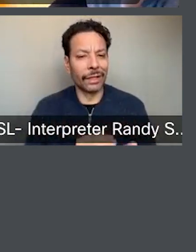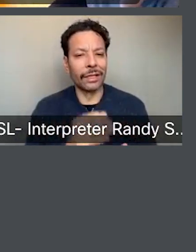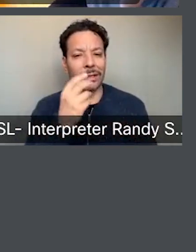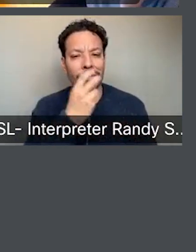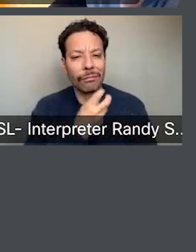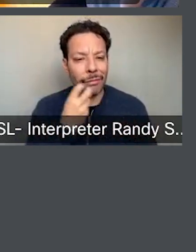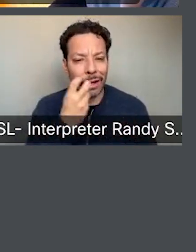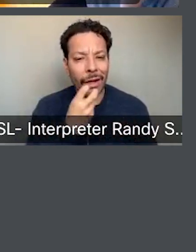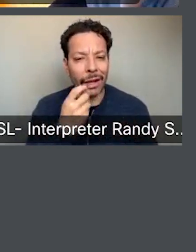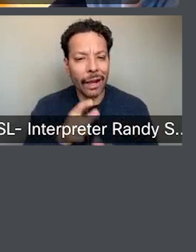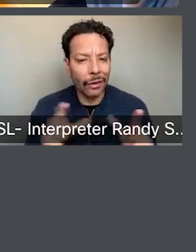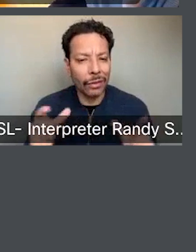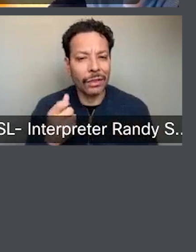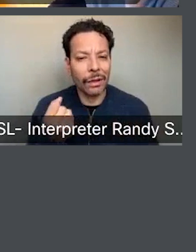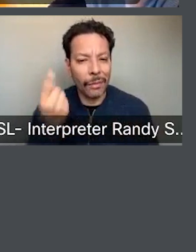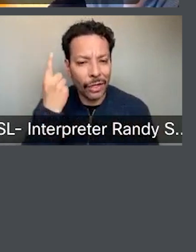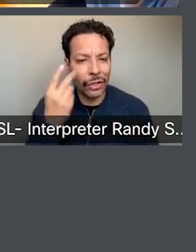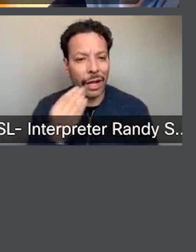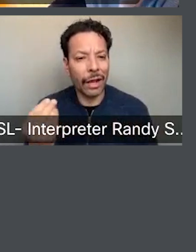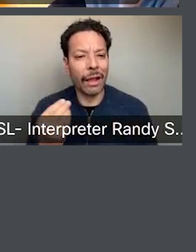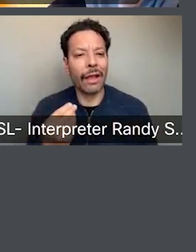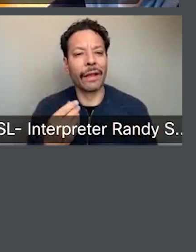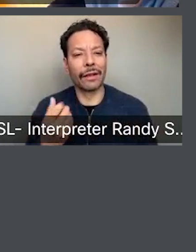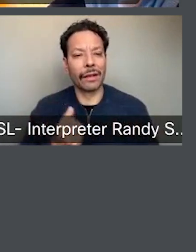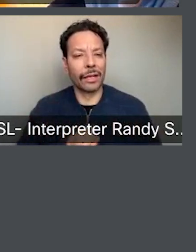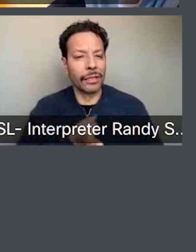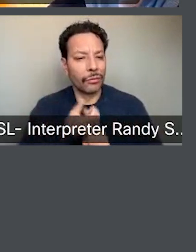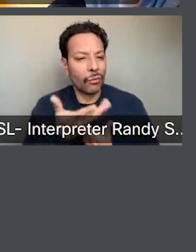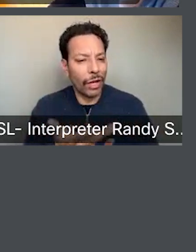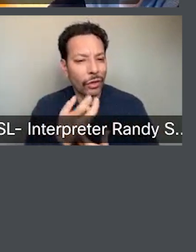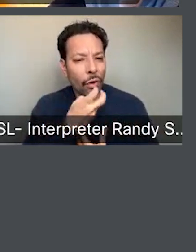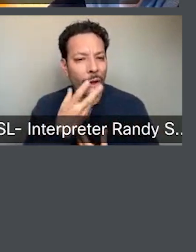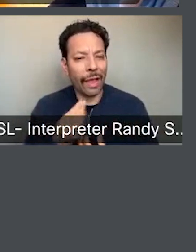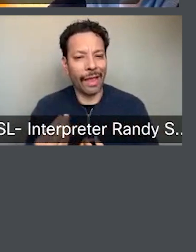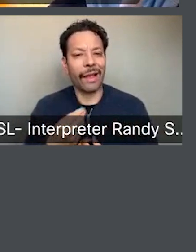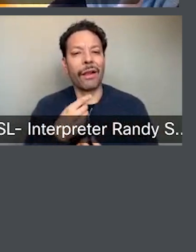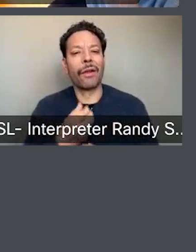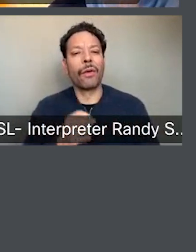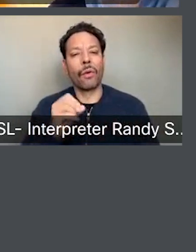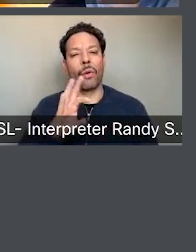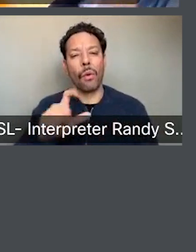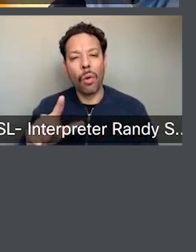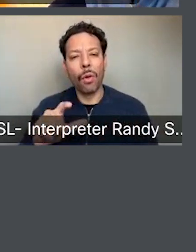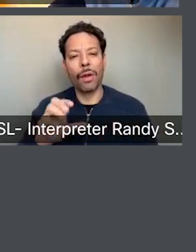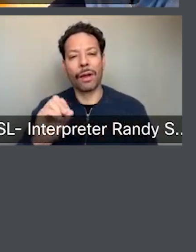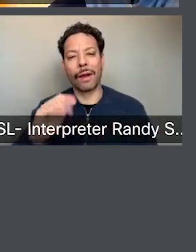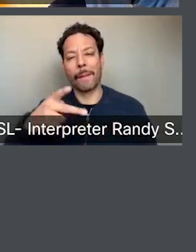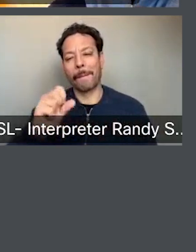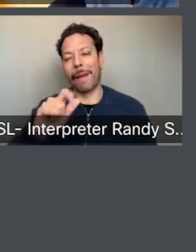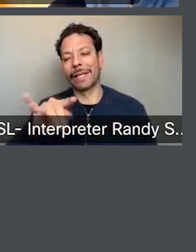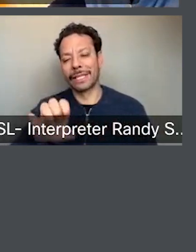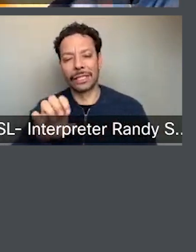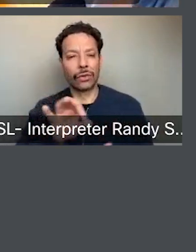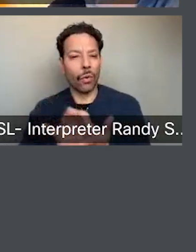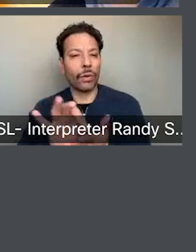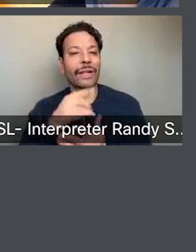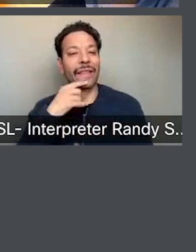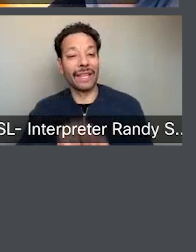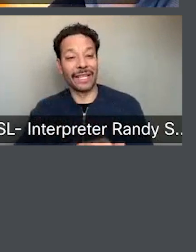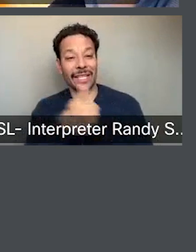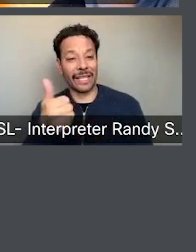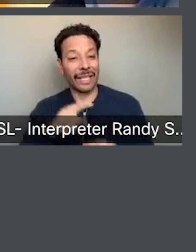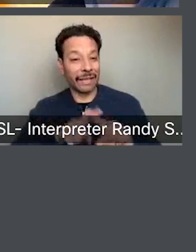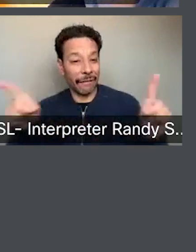expression, and oral composite scores. And then this is a different